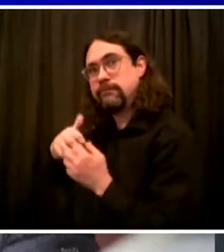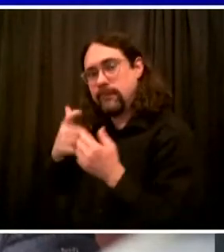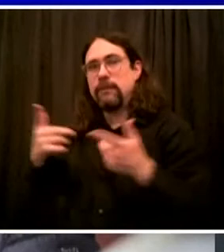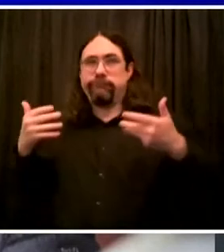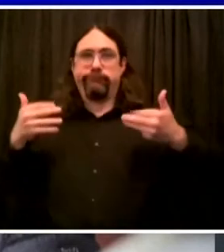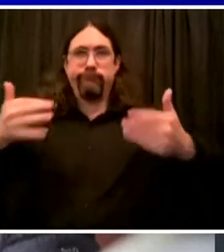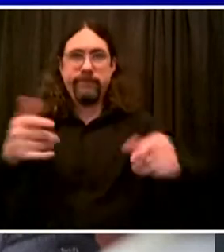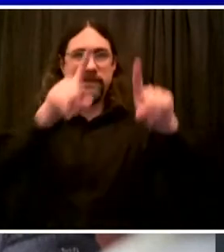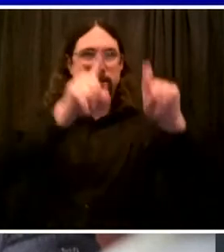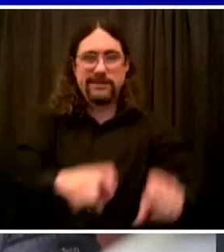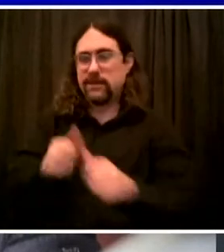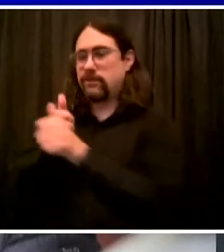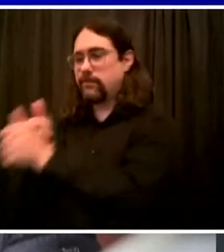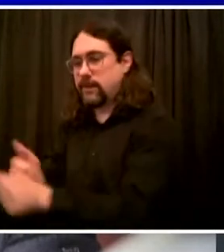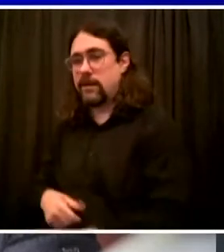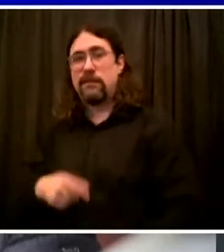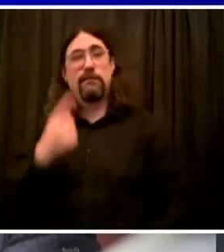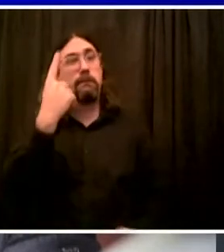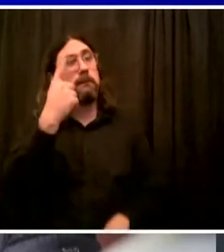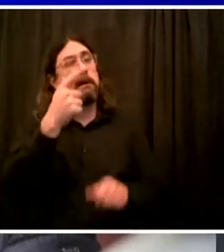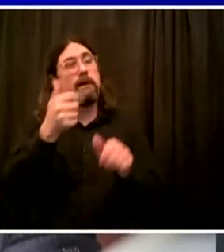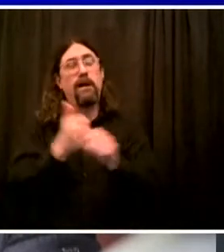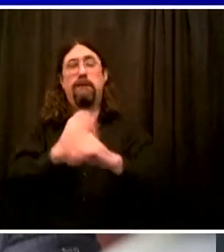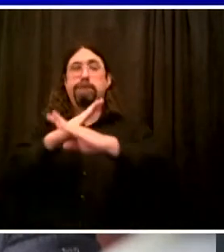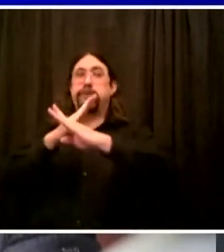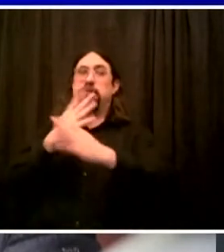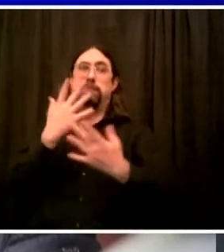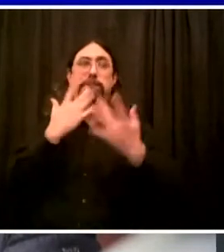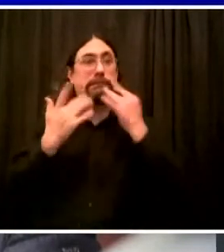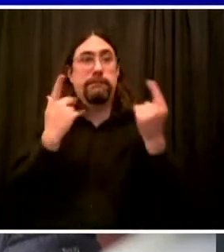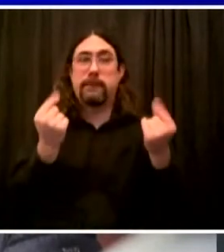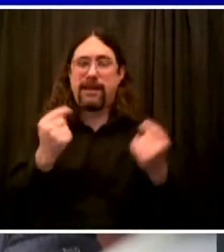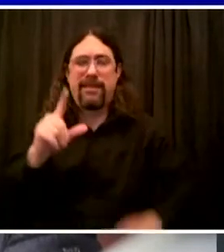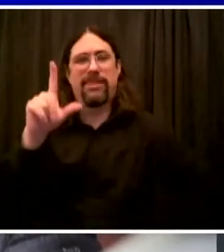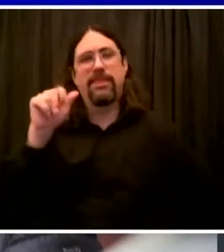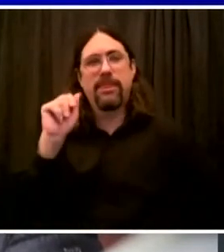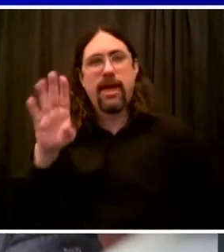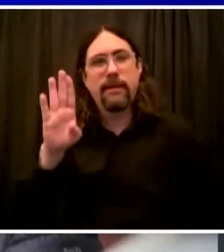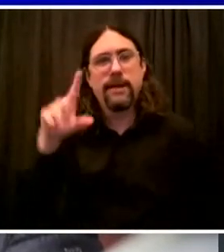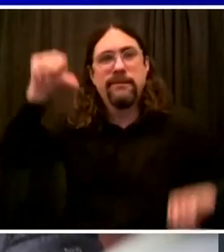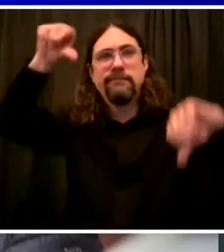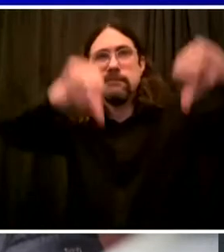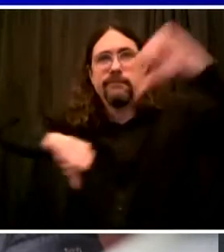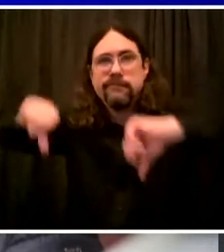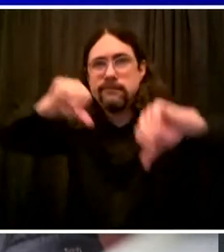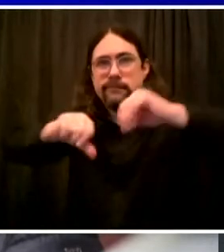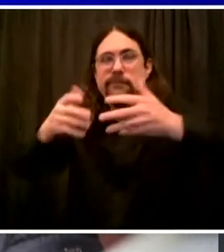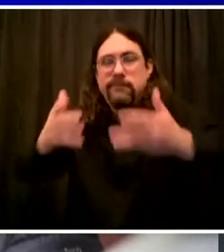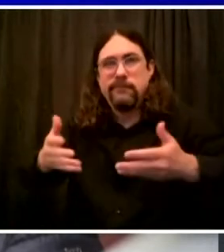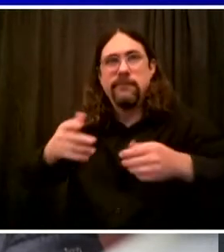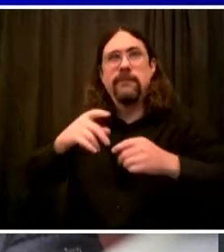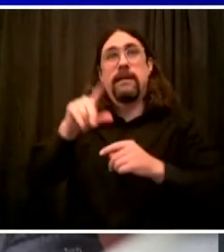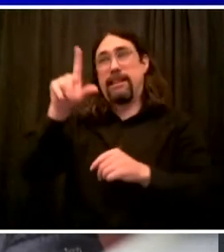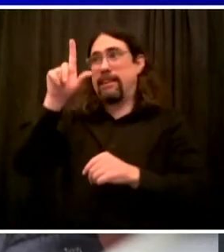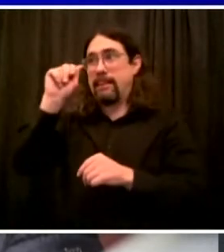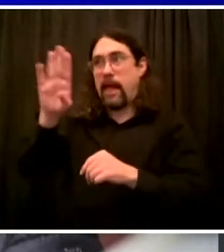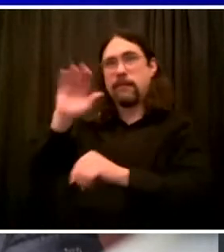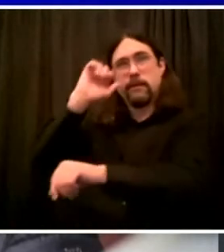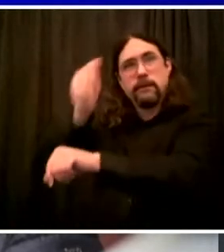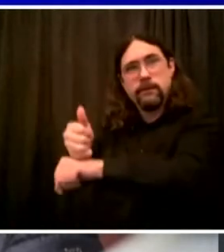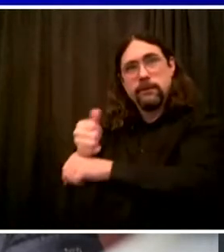the reagents they need. But all the other pieces are coming together really, really well for more and more widespread